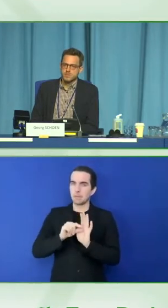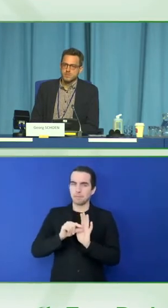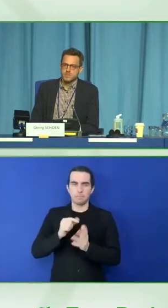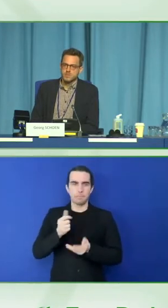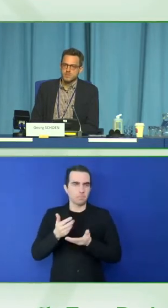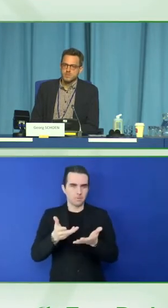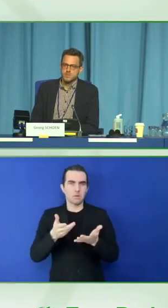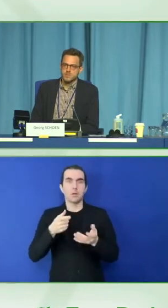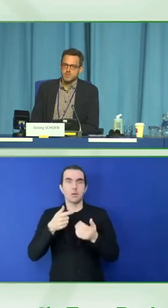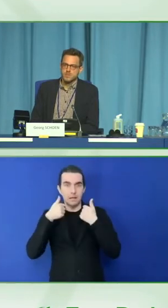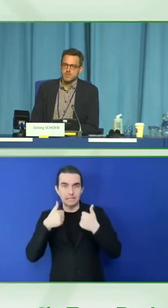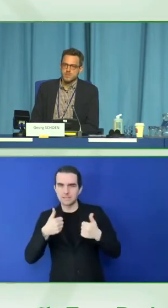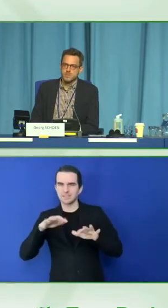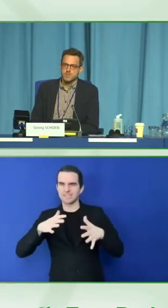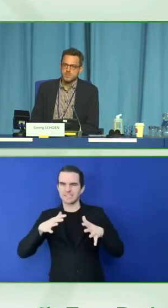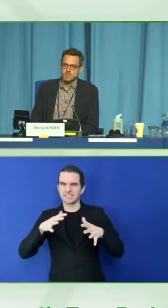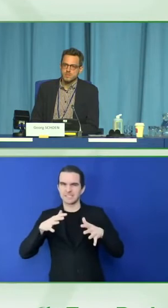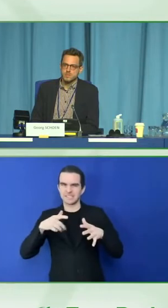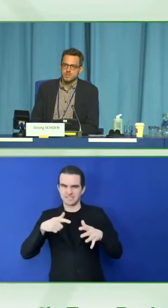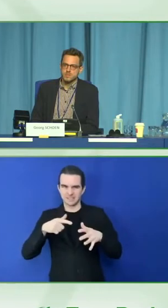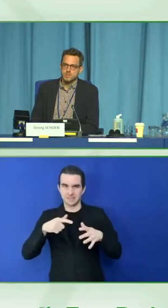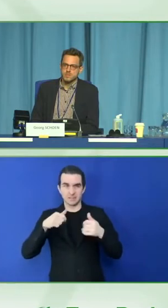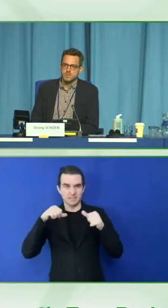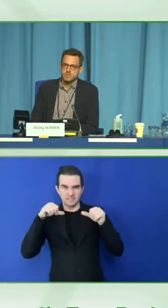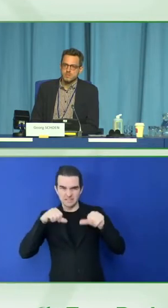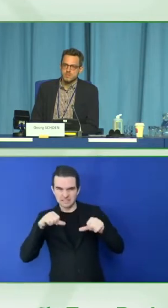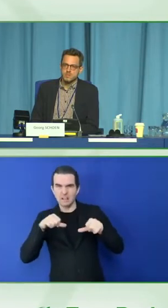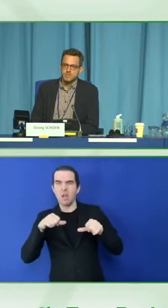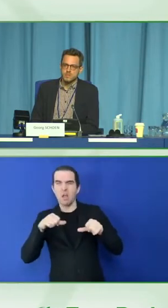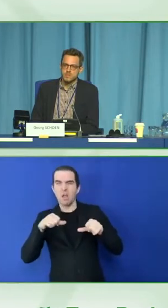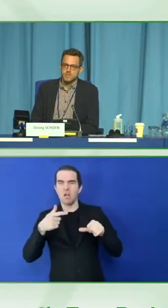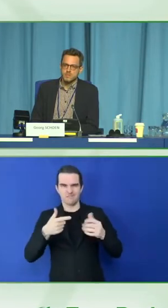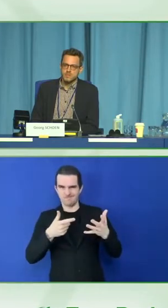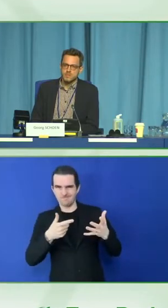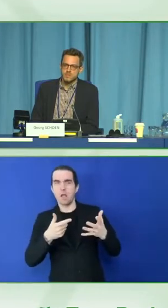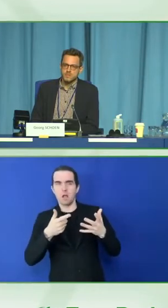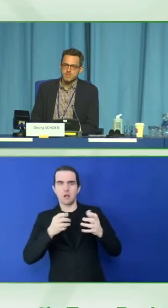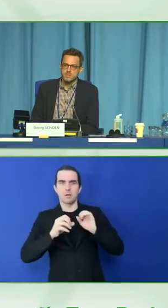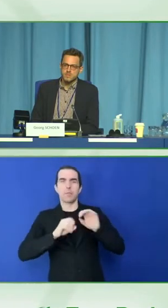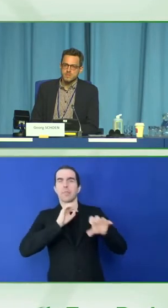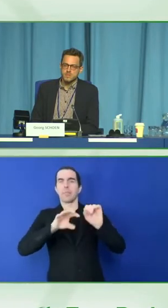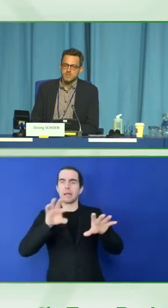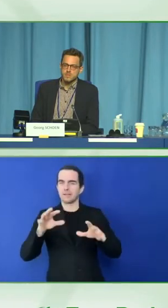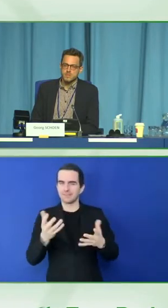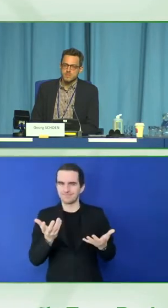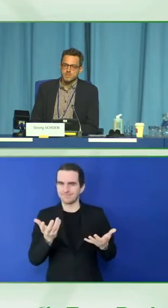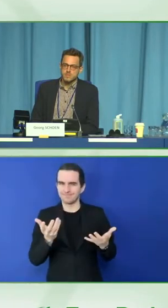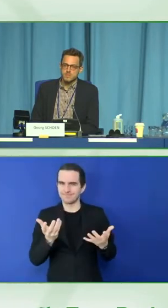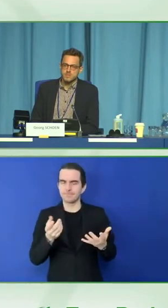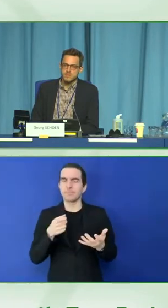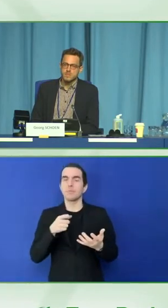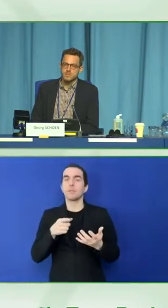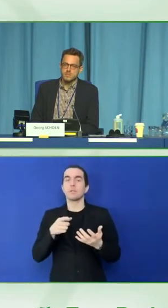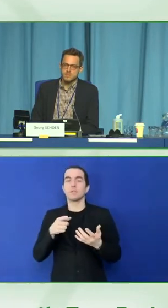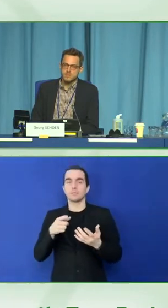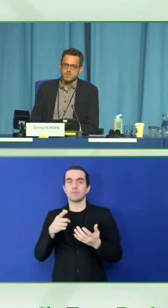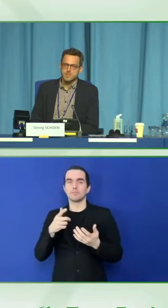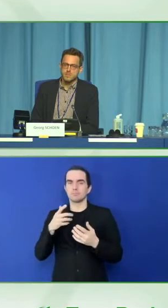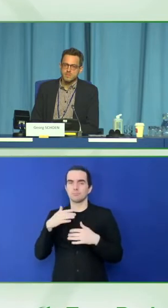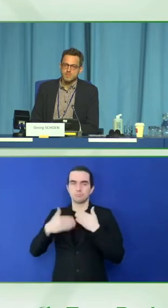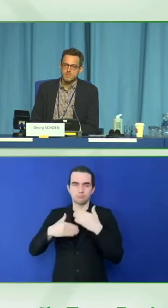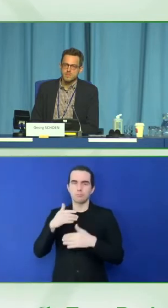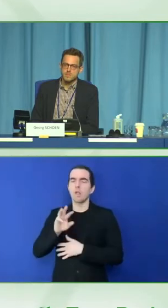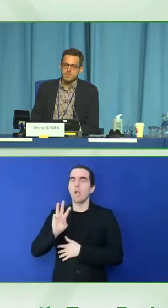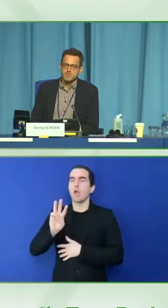in fact, people have access to, say, aids such as cane or like, you know, smart wheelchairs, but they don't fit